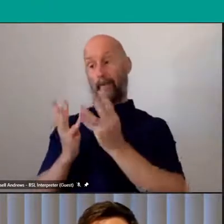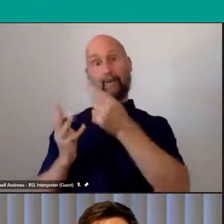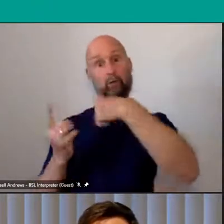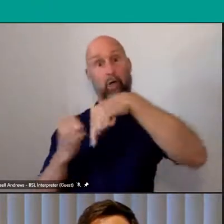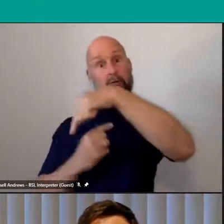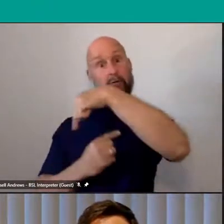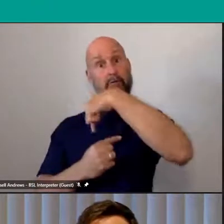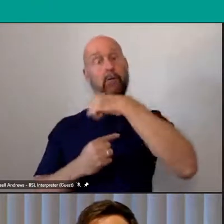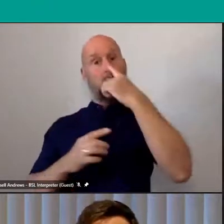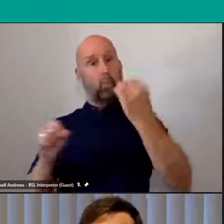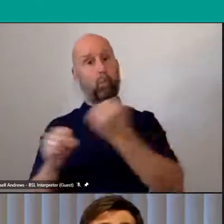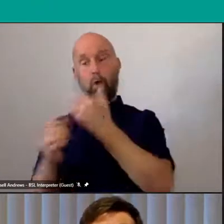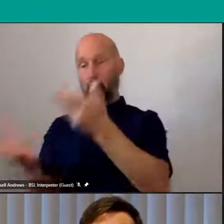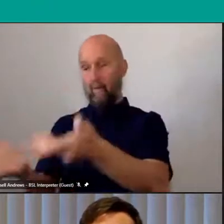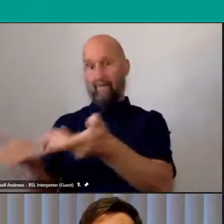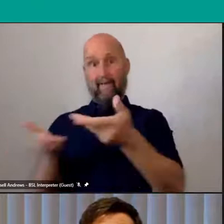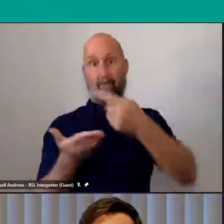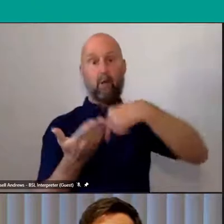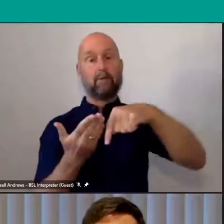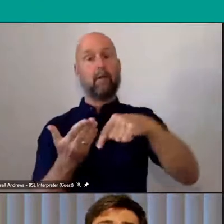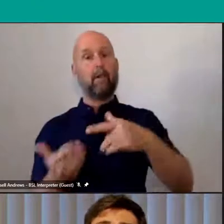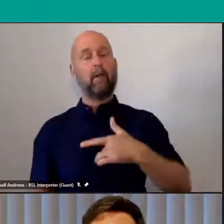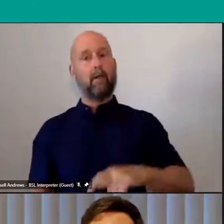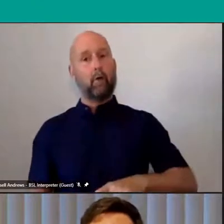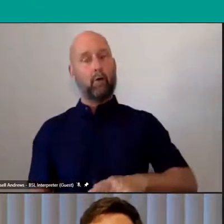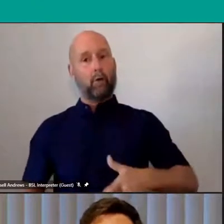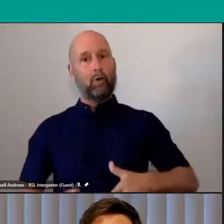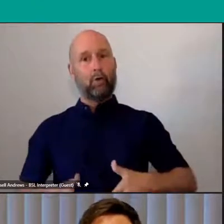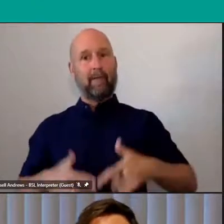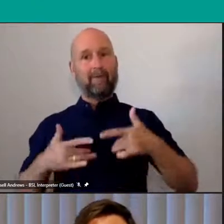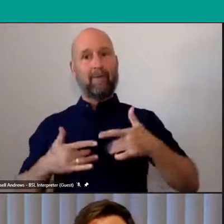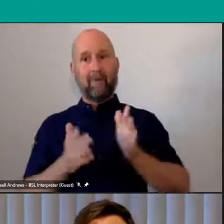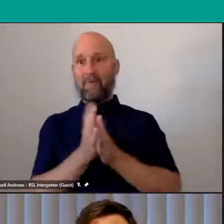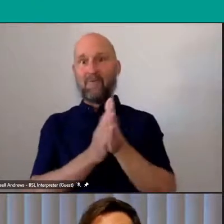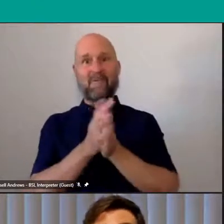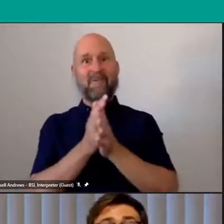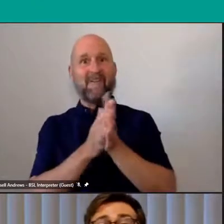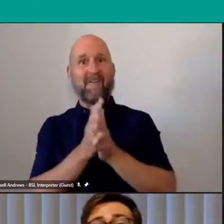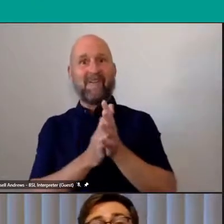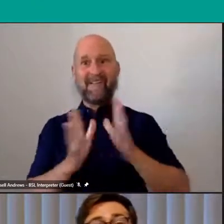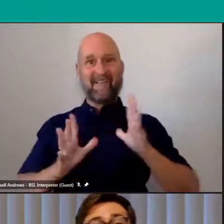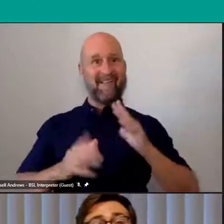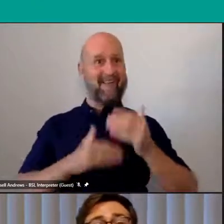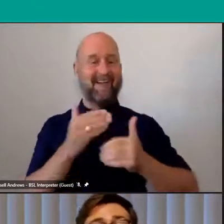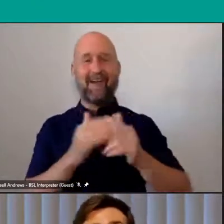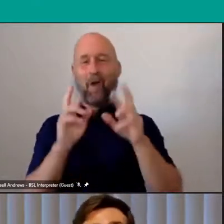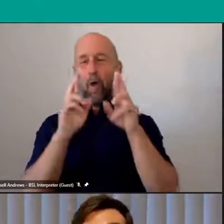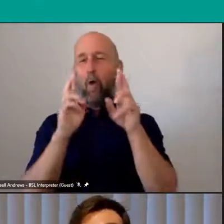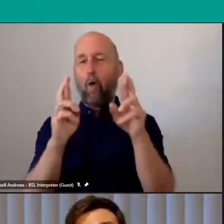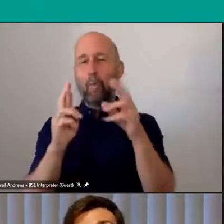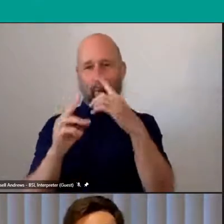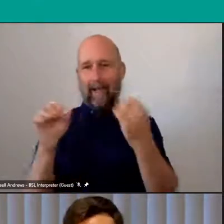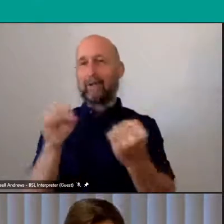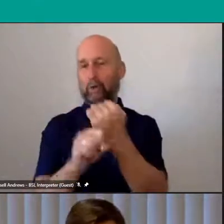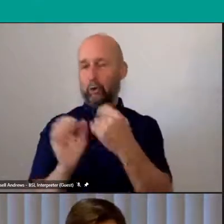what you've given us, because you've lifted us. You've fired us up, actually, and you've given us hope for what we can do